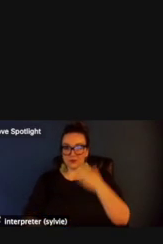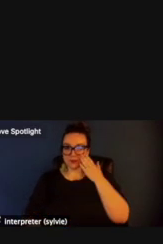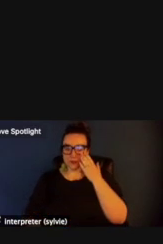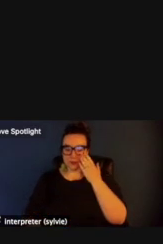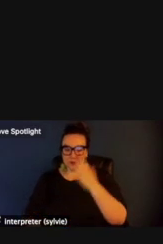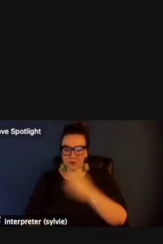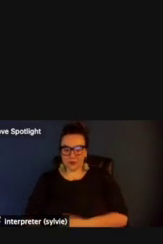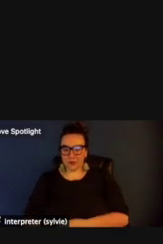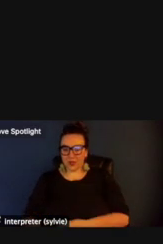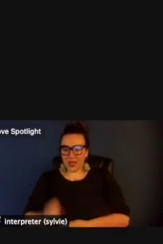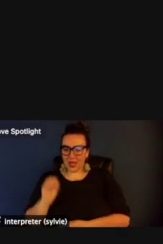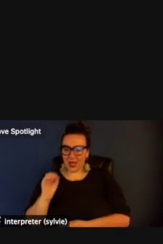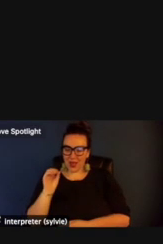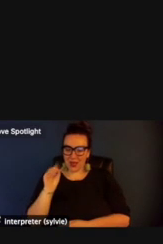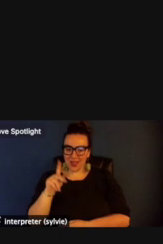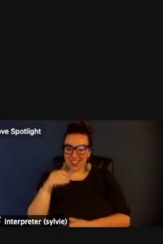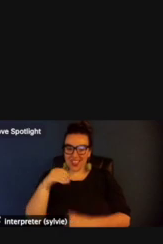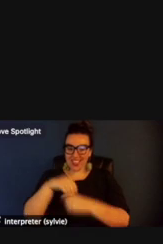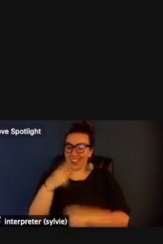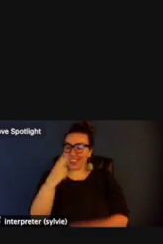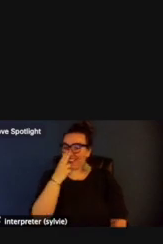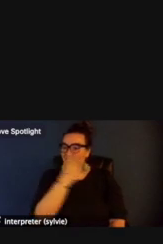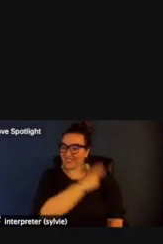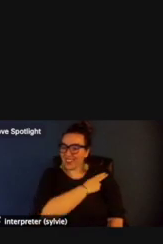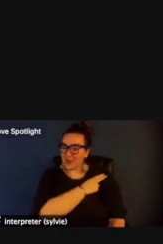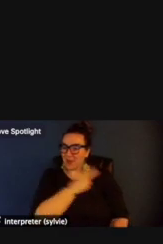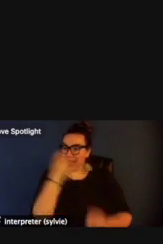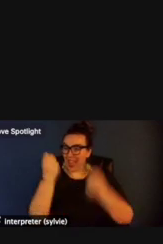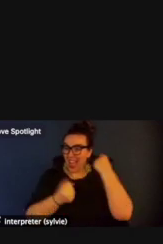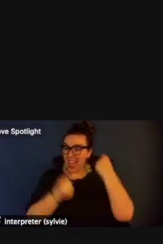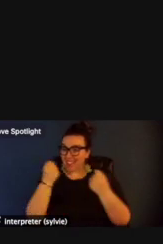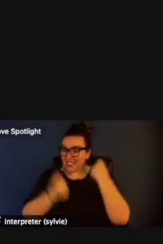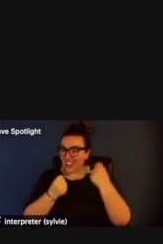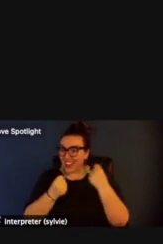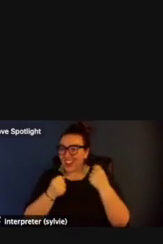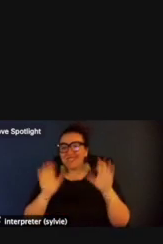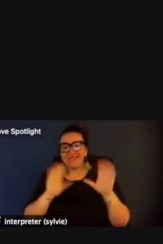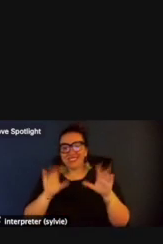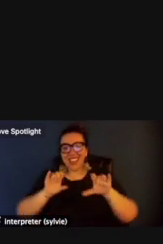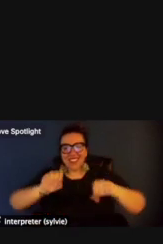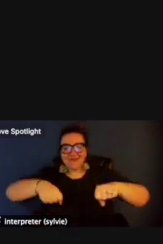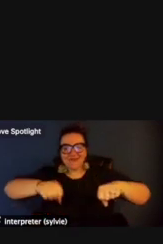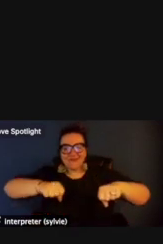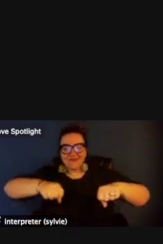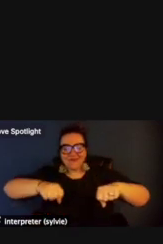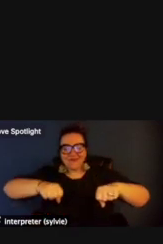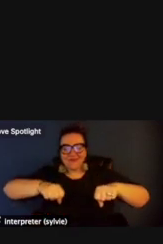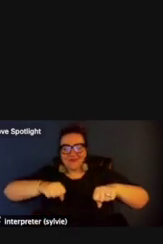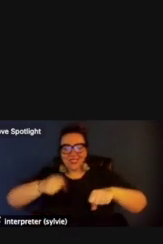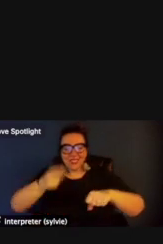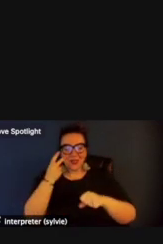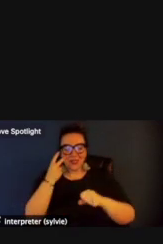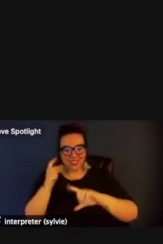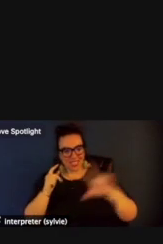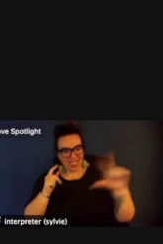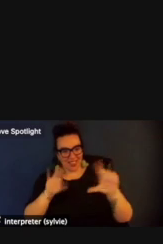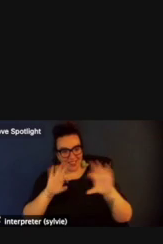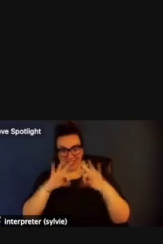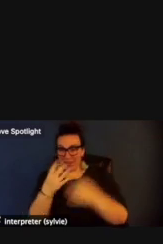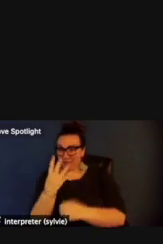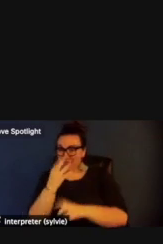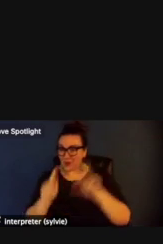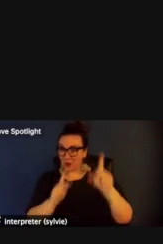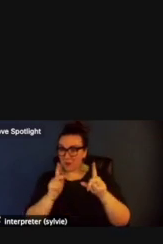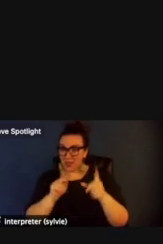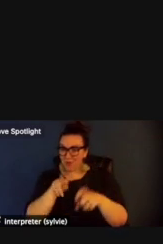All right, and so in Vietnam, they don't really have as many cars. They have lots of scooters. Can you see on the left that there's a family of 4 all in this